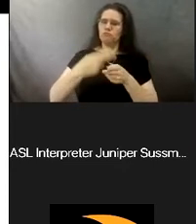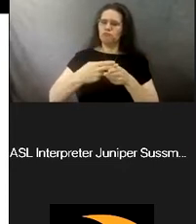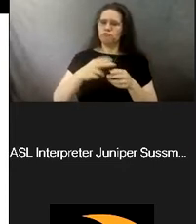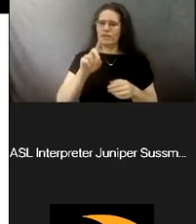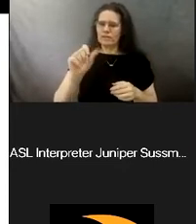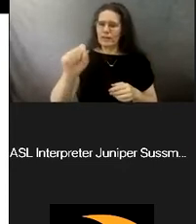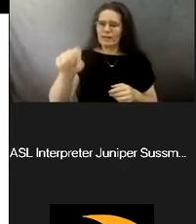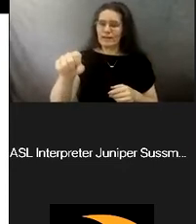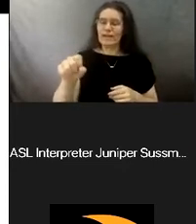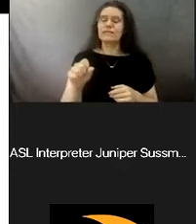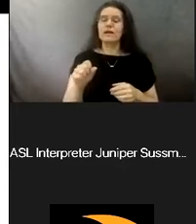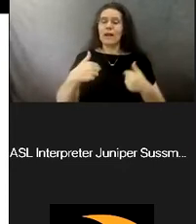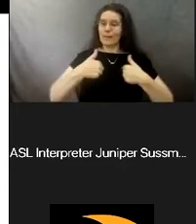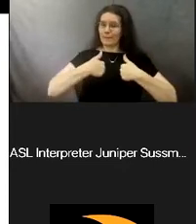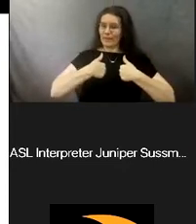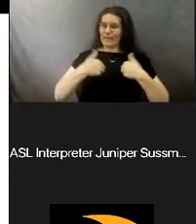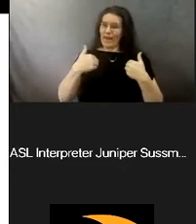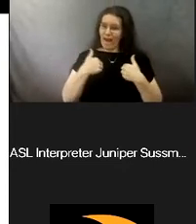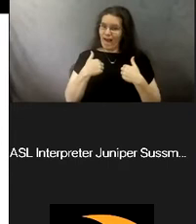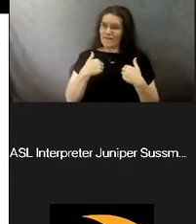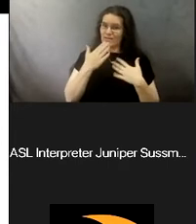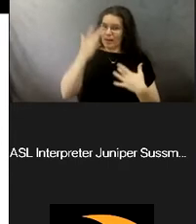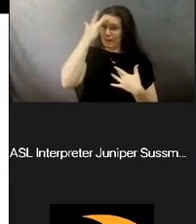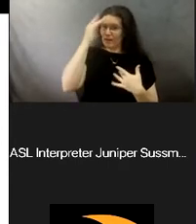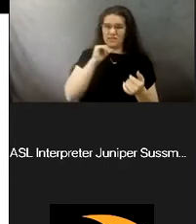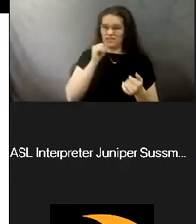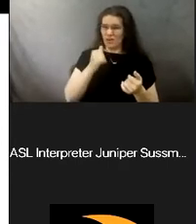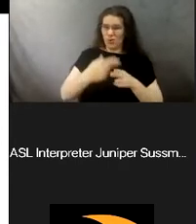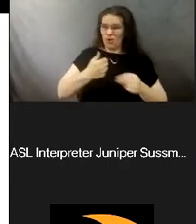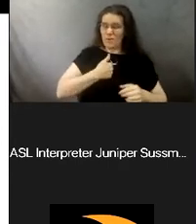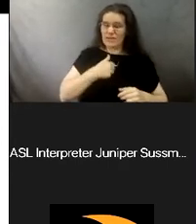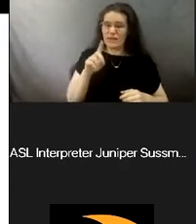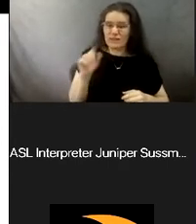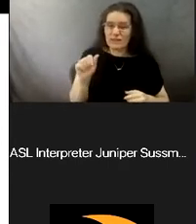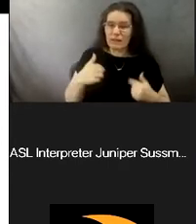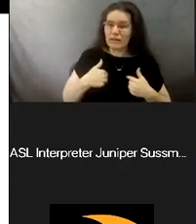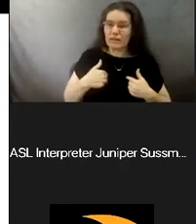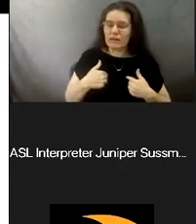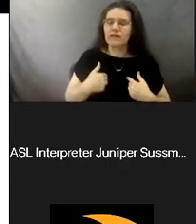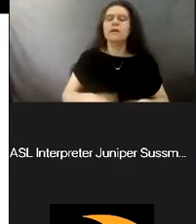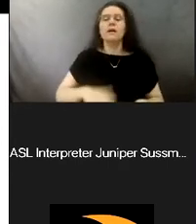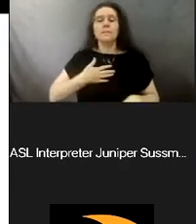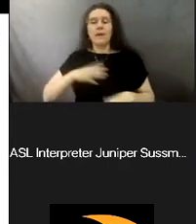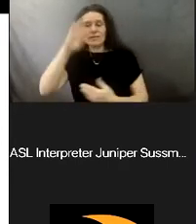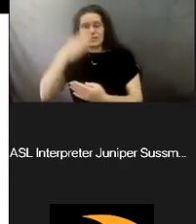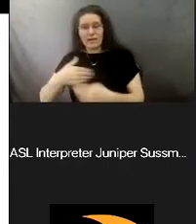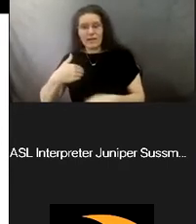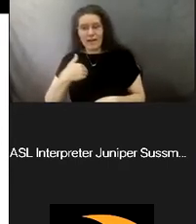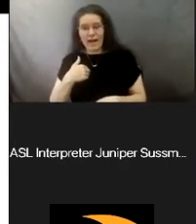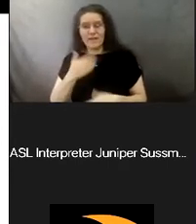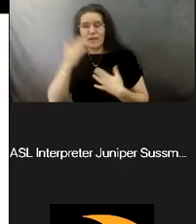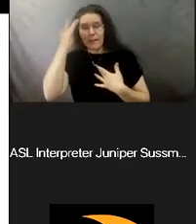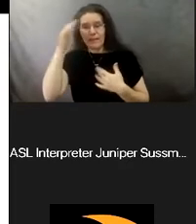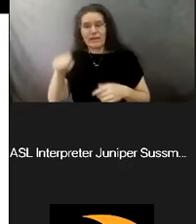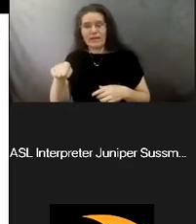with diabetes, I don't consider my diabetes a disability. As a mother of a child who has diabetes, and working